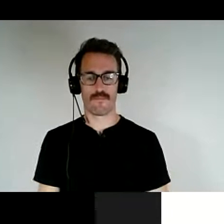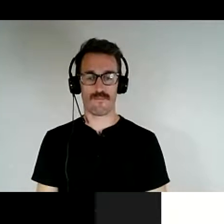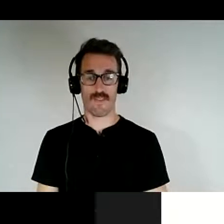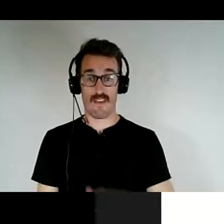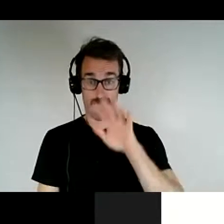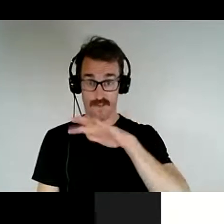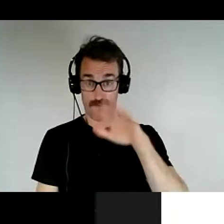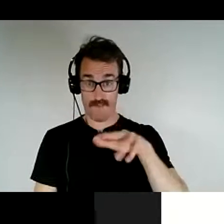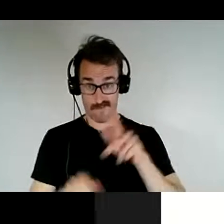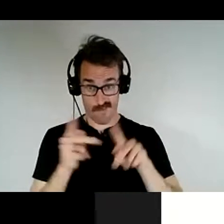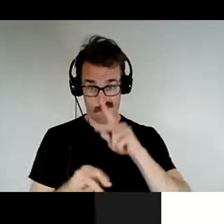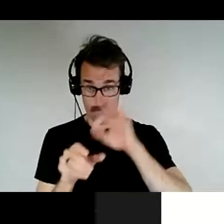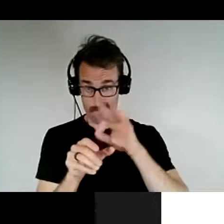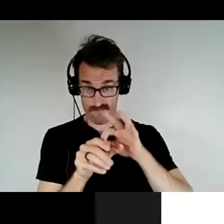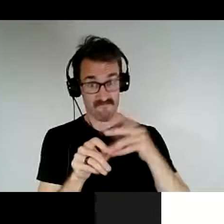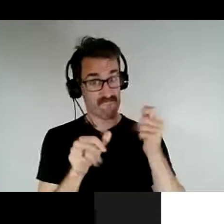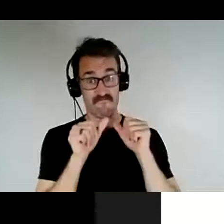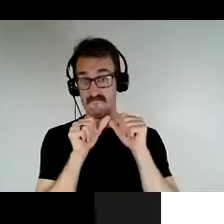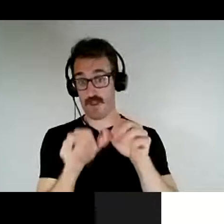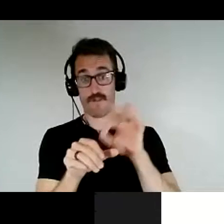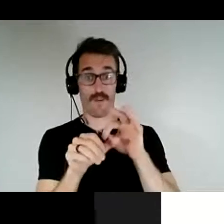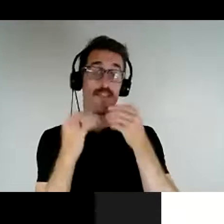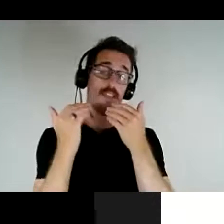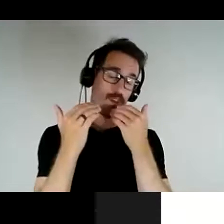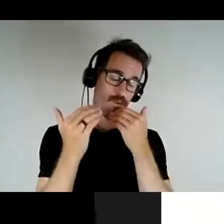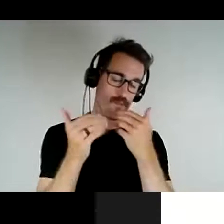55. Keep voting. Thank you.